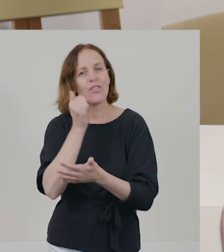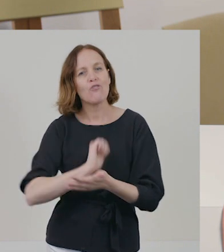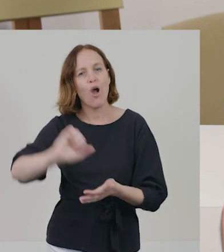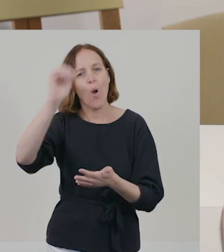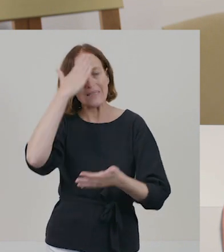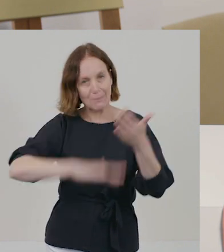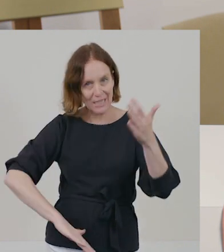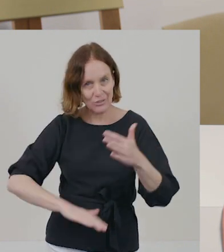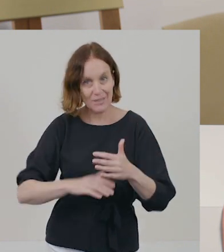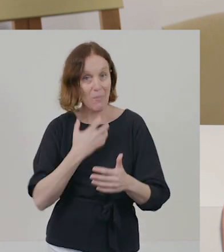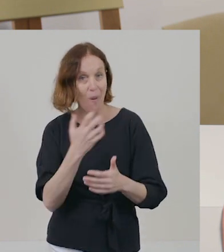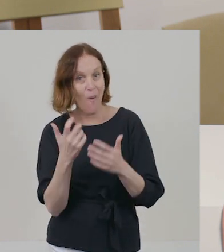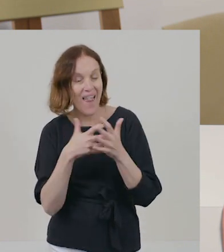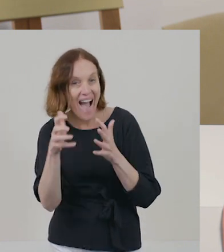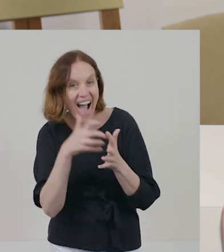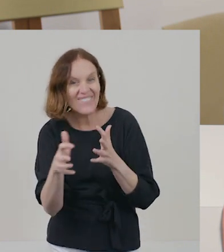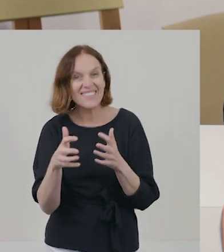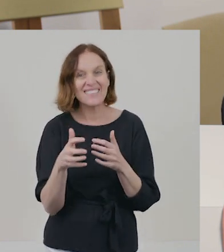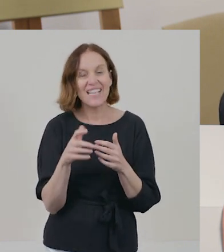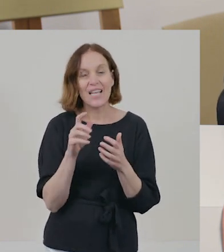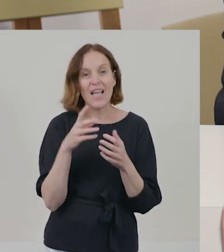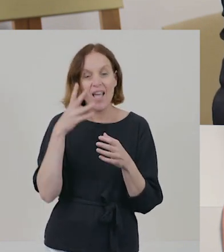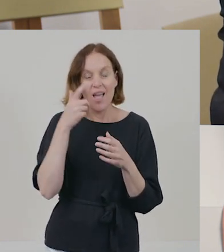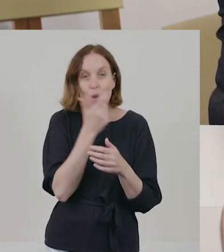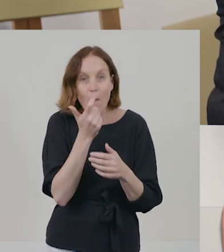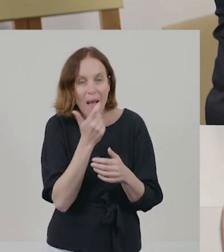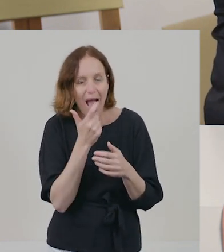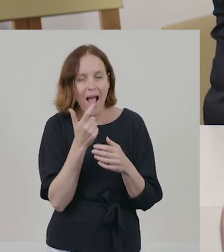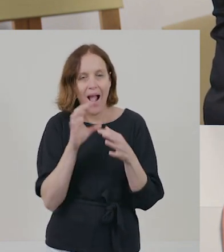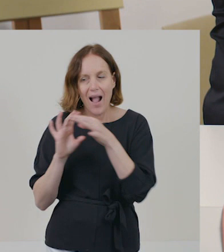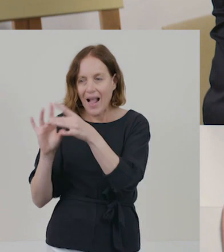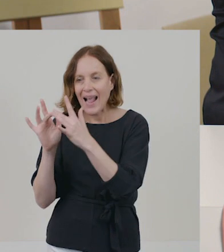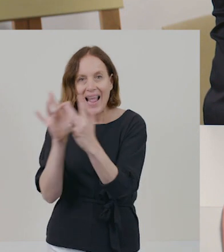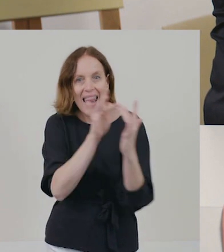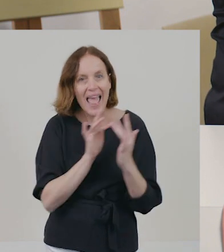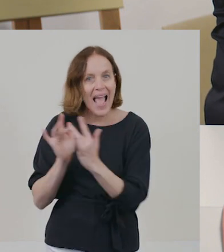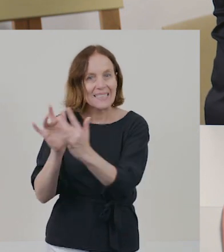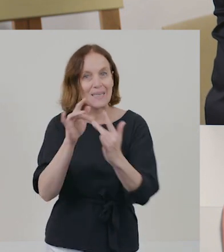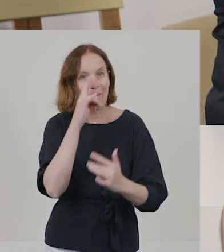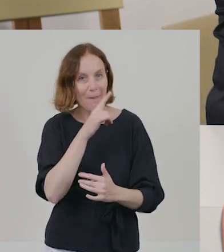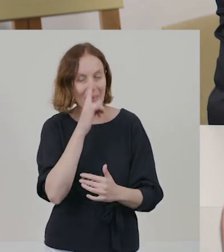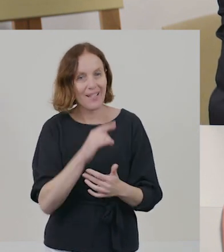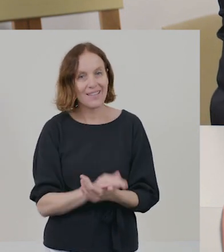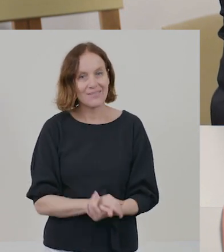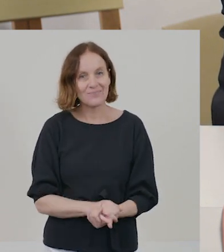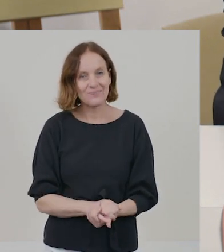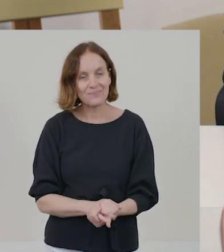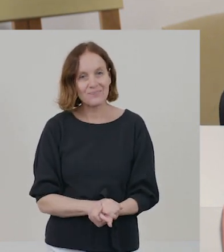experiences. It creates more laughs. It's humour that connects people, and that's why I think it's